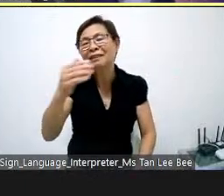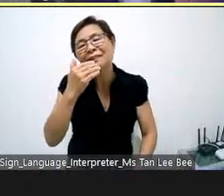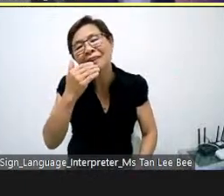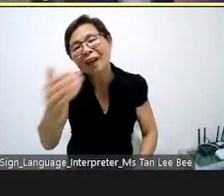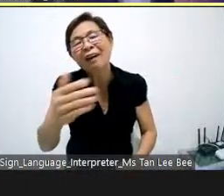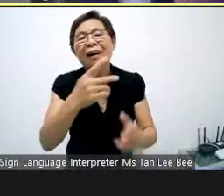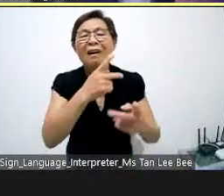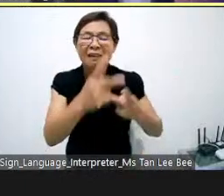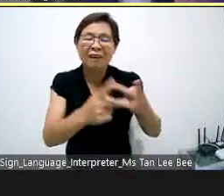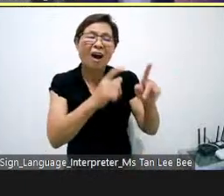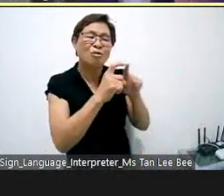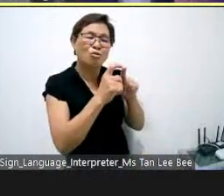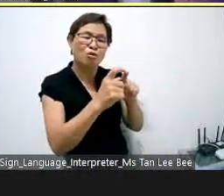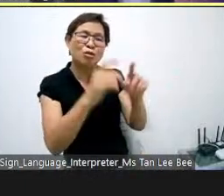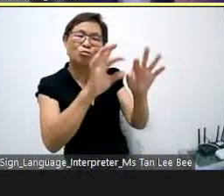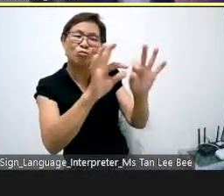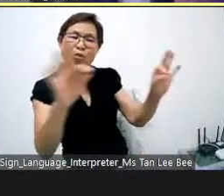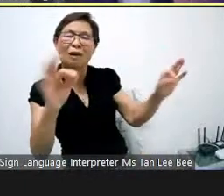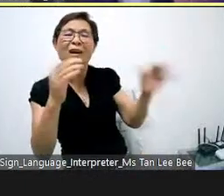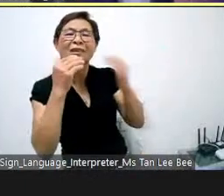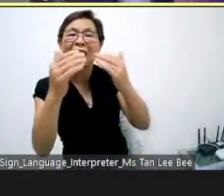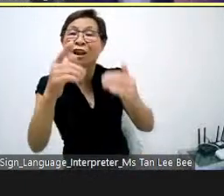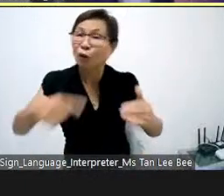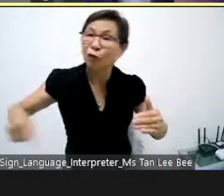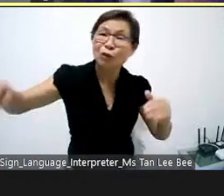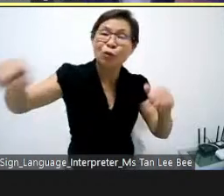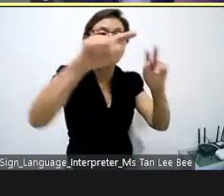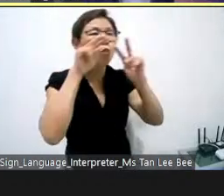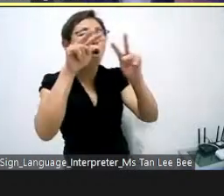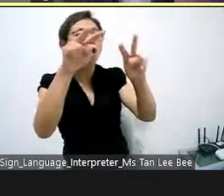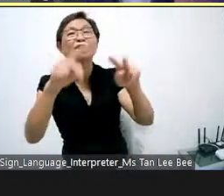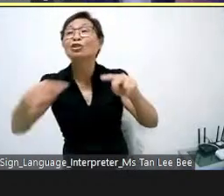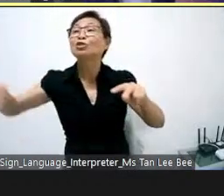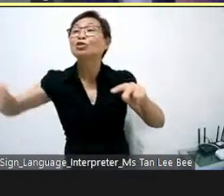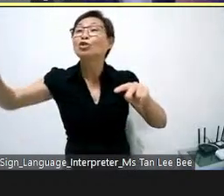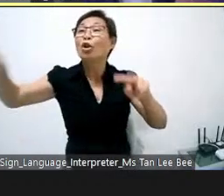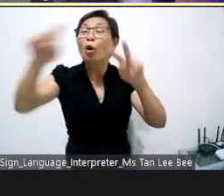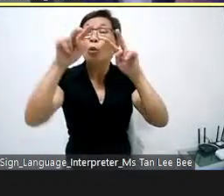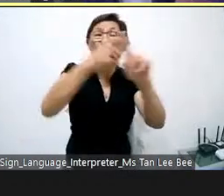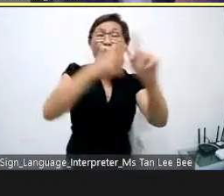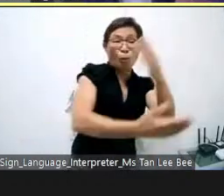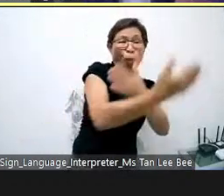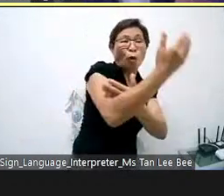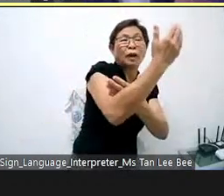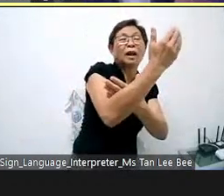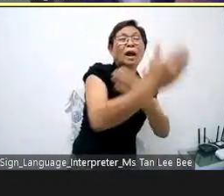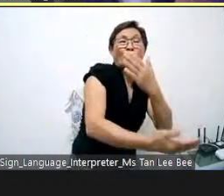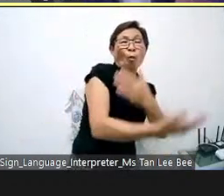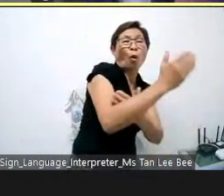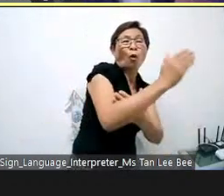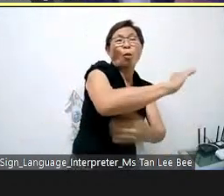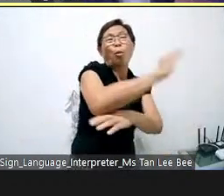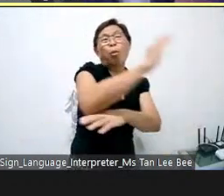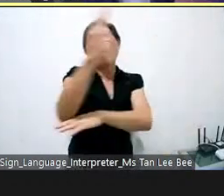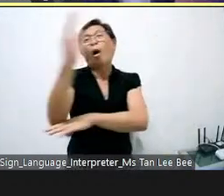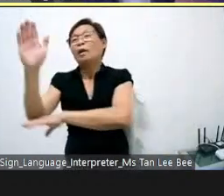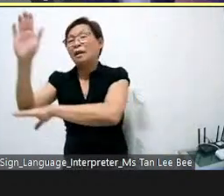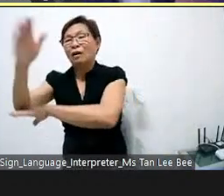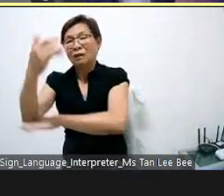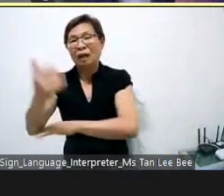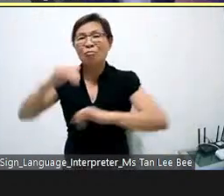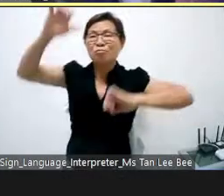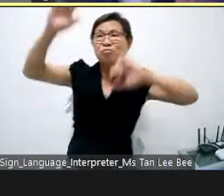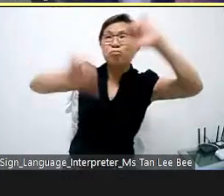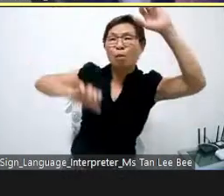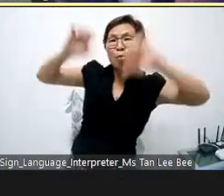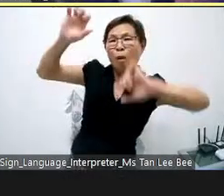words. And thank you to all who has been watching from morning until now. And here is the evaluation